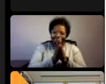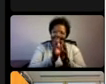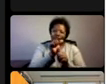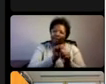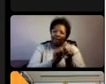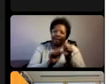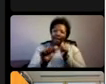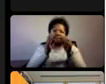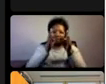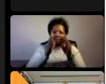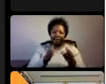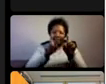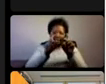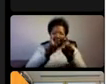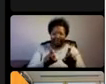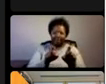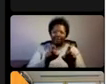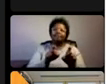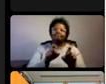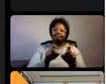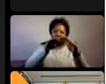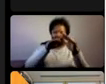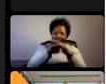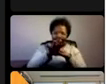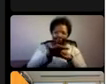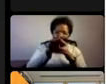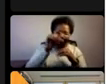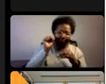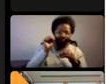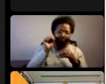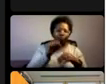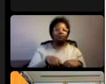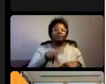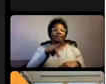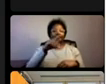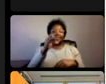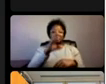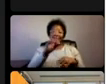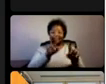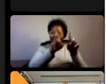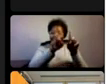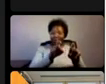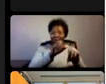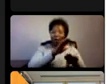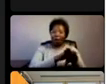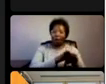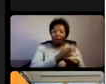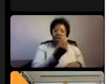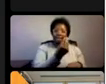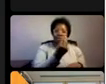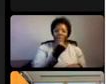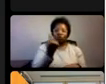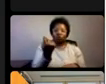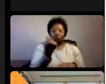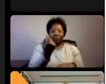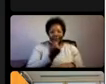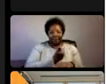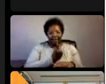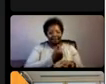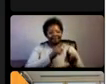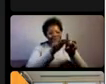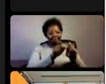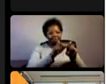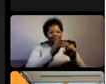use of the rapid antigen test, whether they picked it up on Monday or Tuesday, to administer the test on Tuesday.